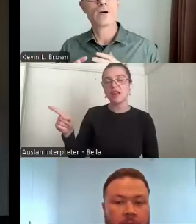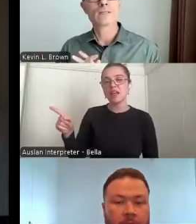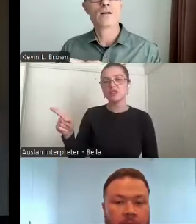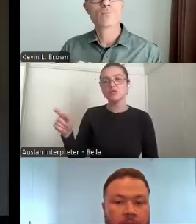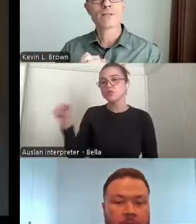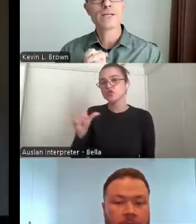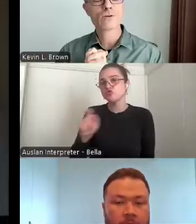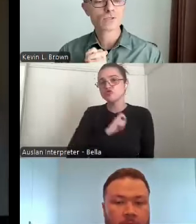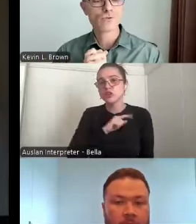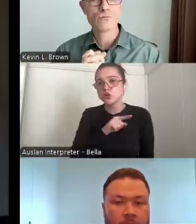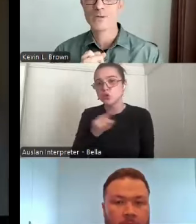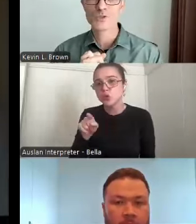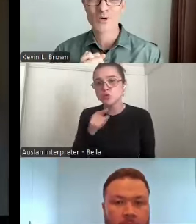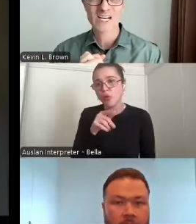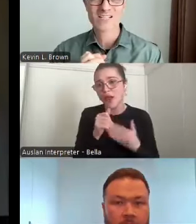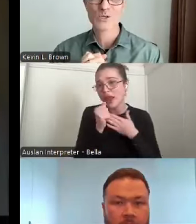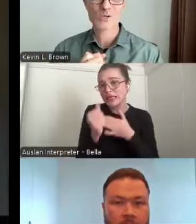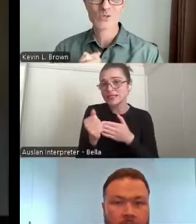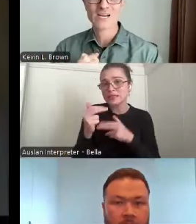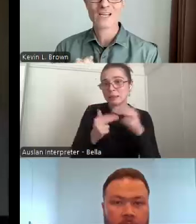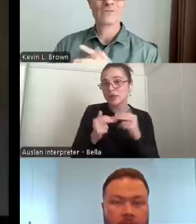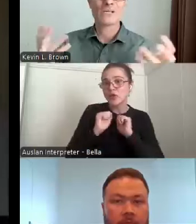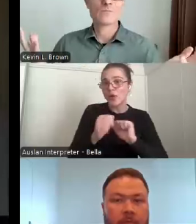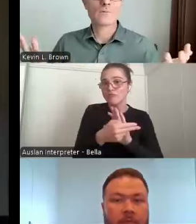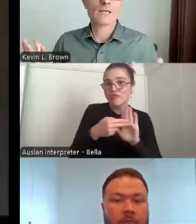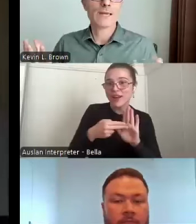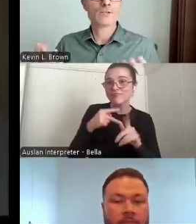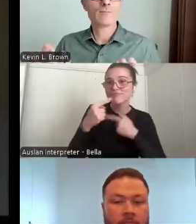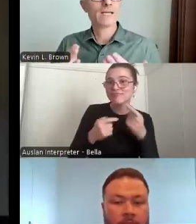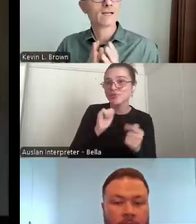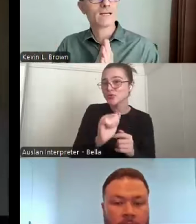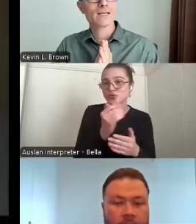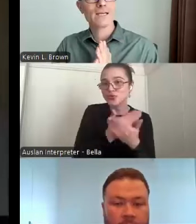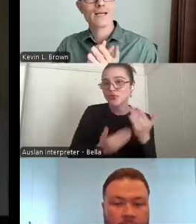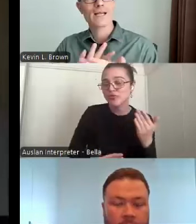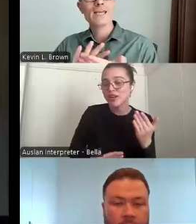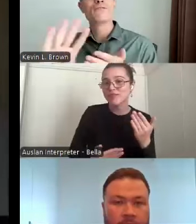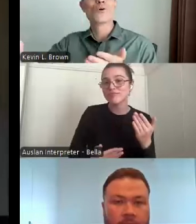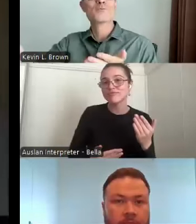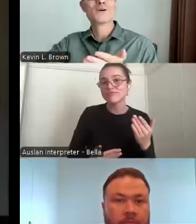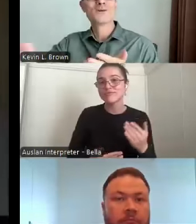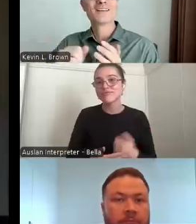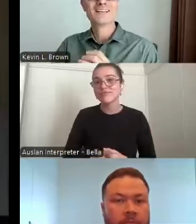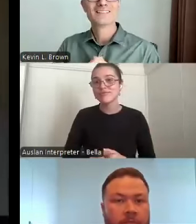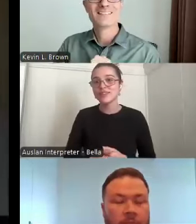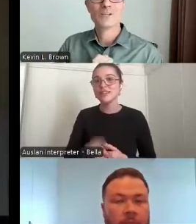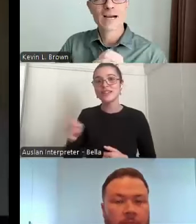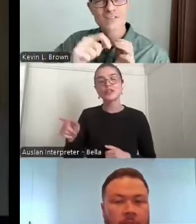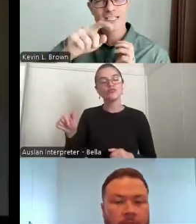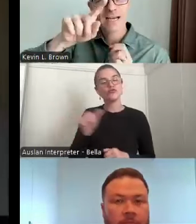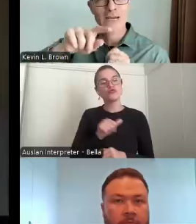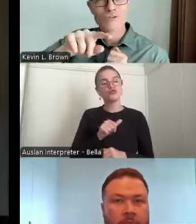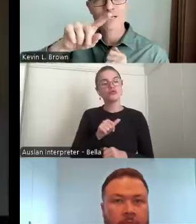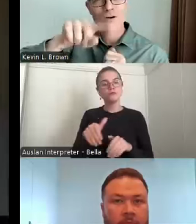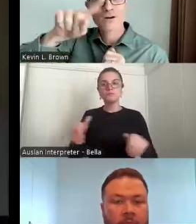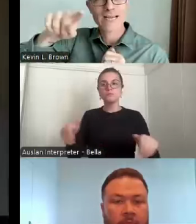you as the nonprofit leaders to build your brand, to tell your story. You know, they should be in an informed mode. You might have seen